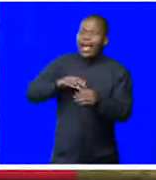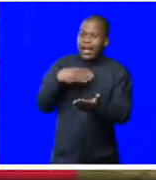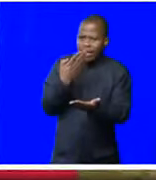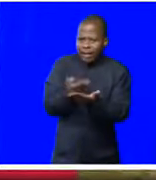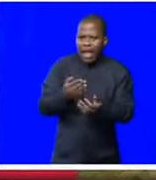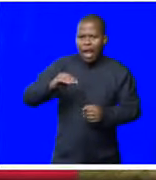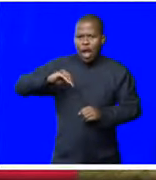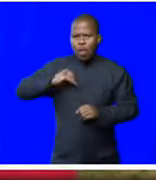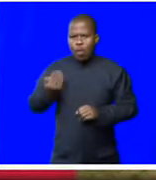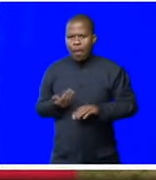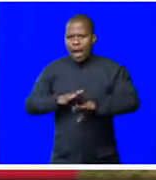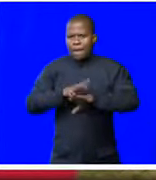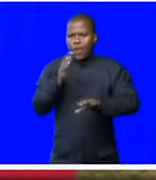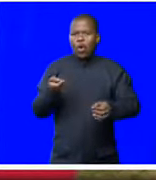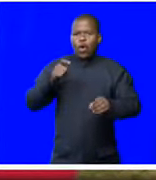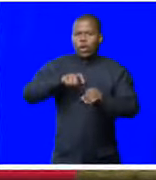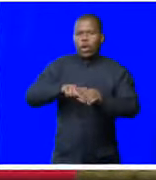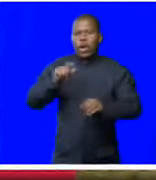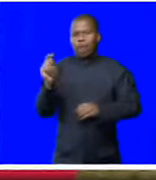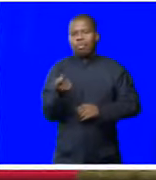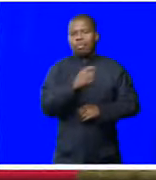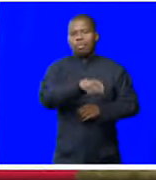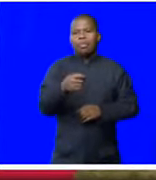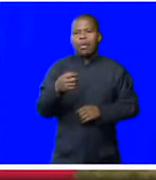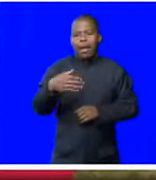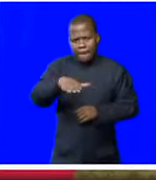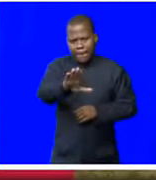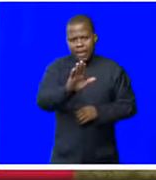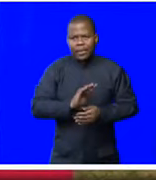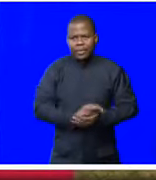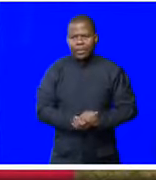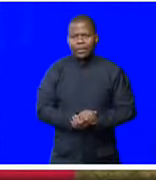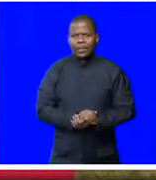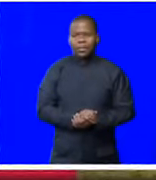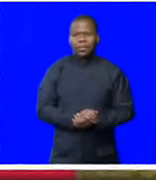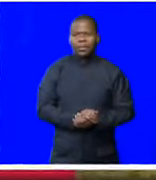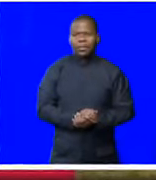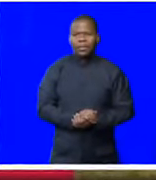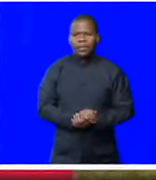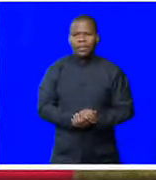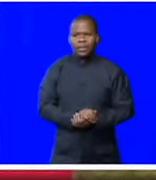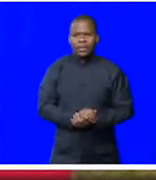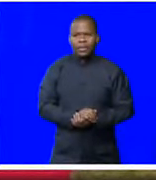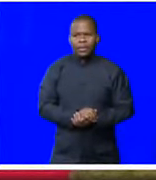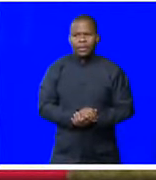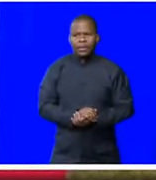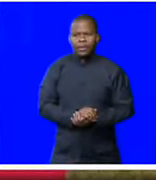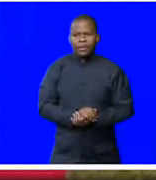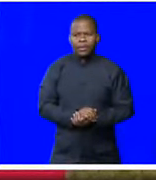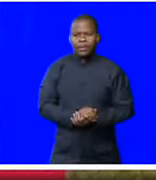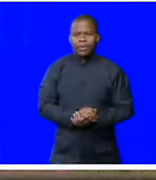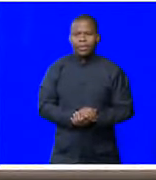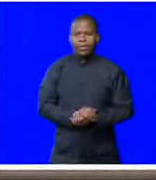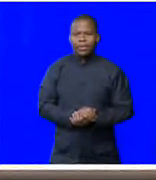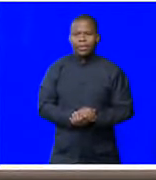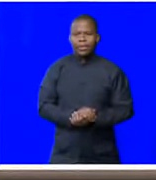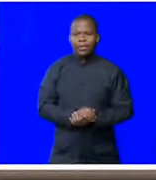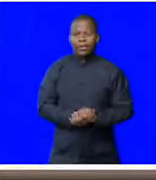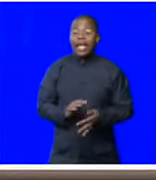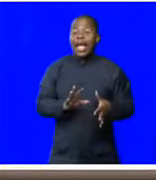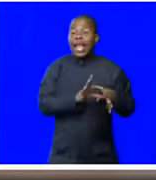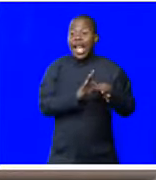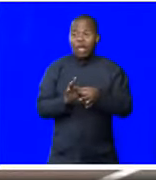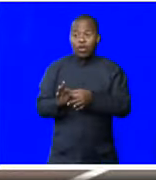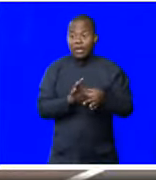my ladies so really. At footing a colour nalaba and good back to about joining the sport. It's an amazing sport. Very amazing. The association